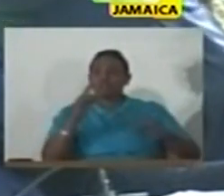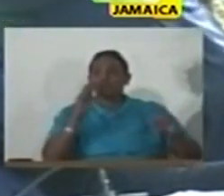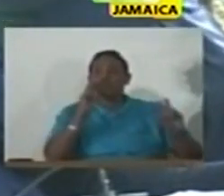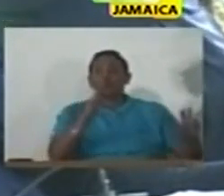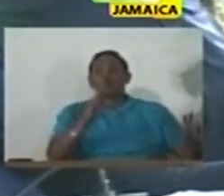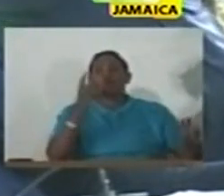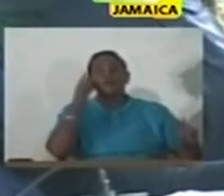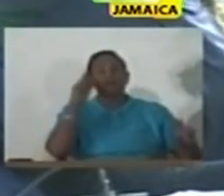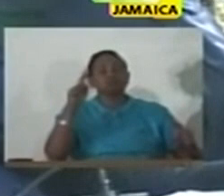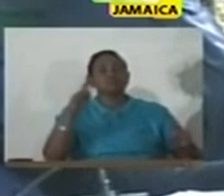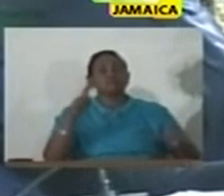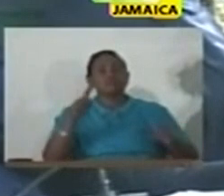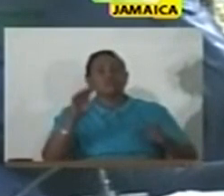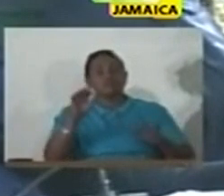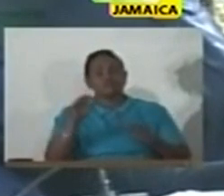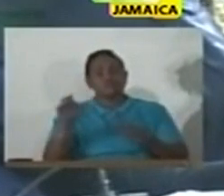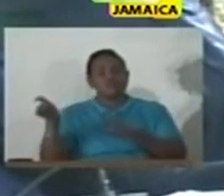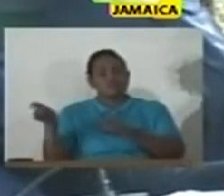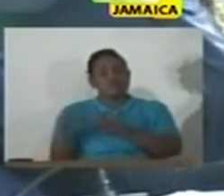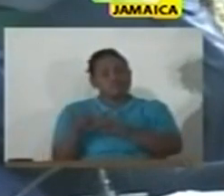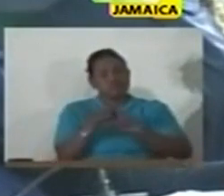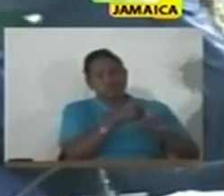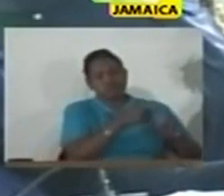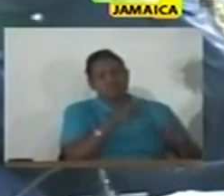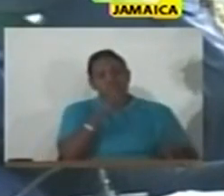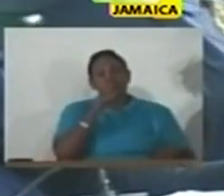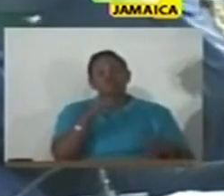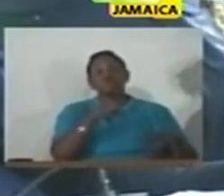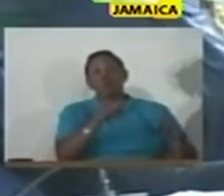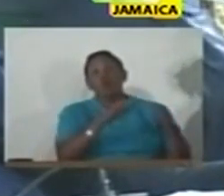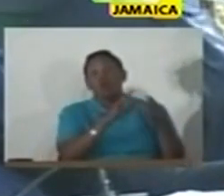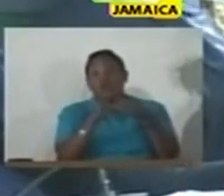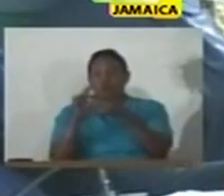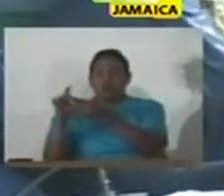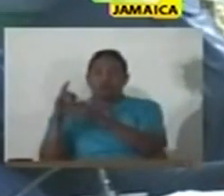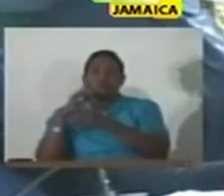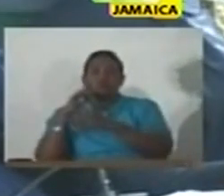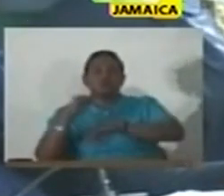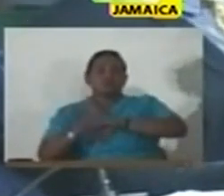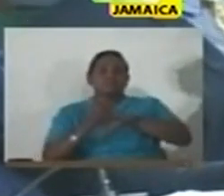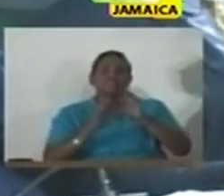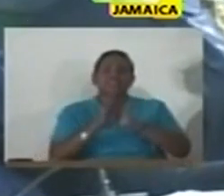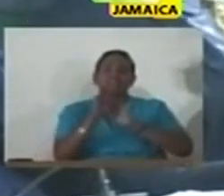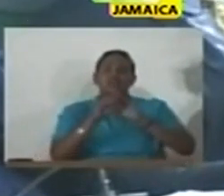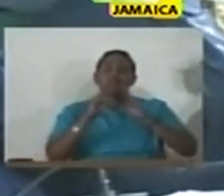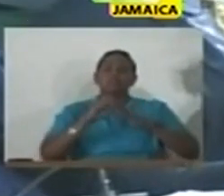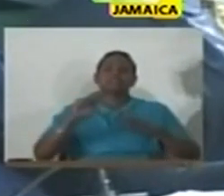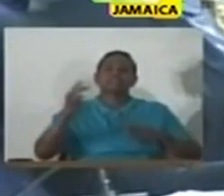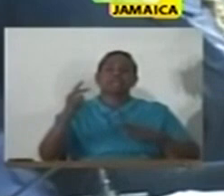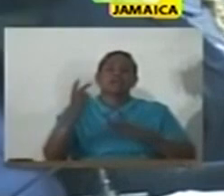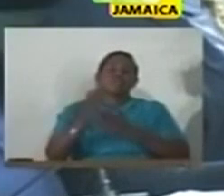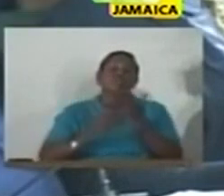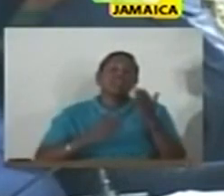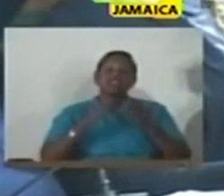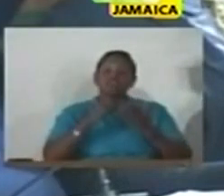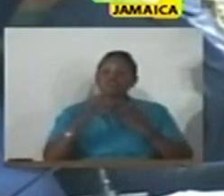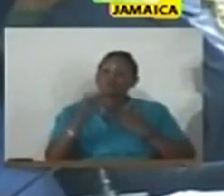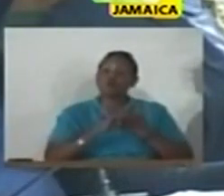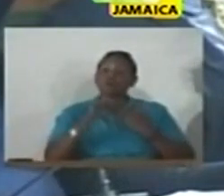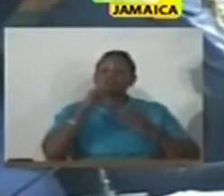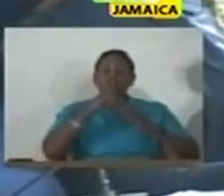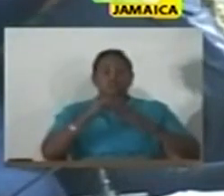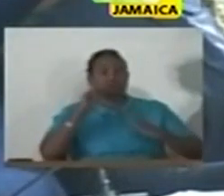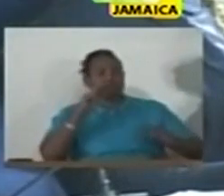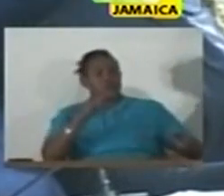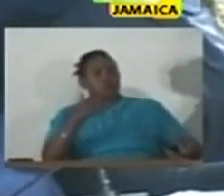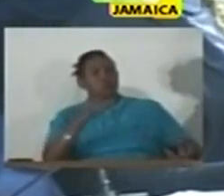freight corridors, state road networks to be developed in the second phase of the project were among the